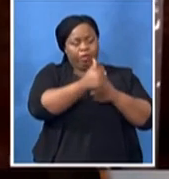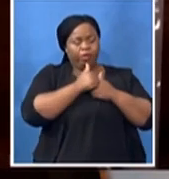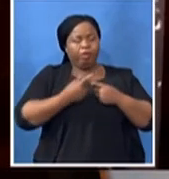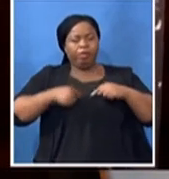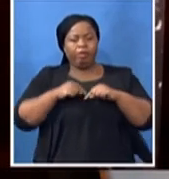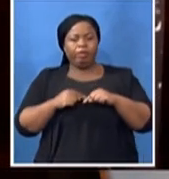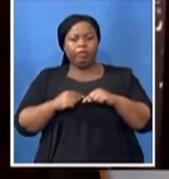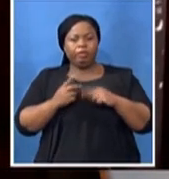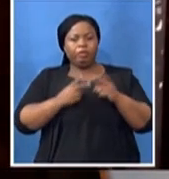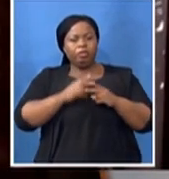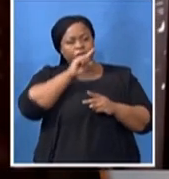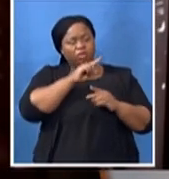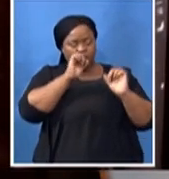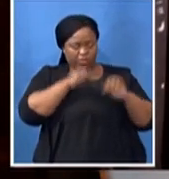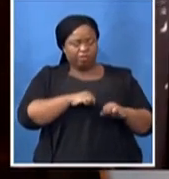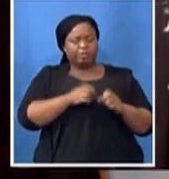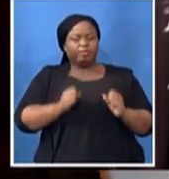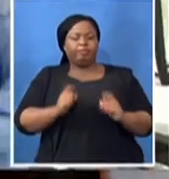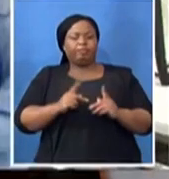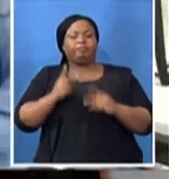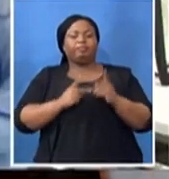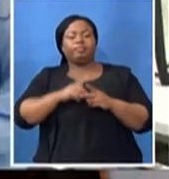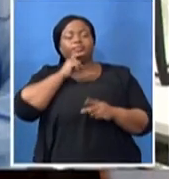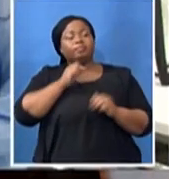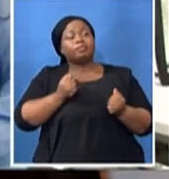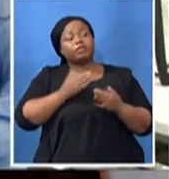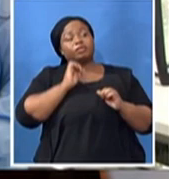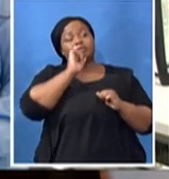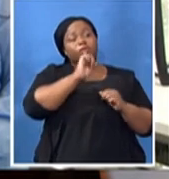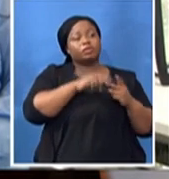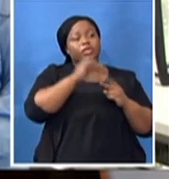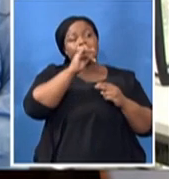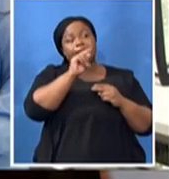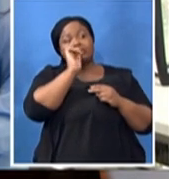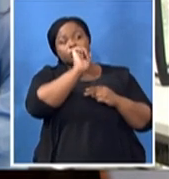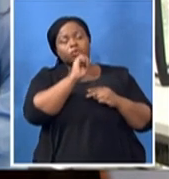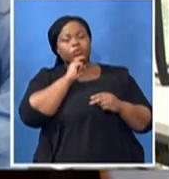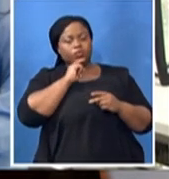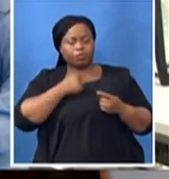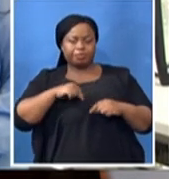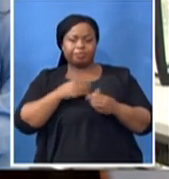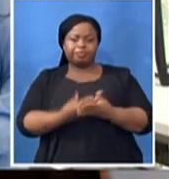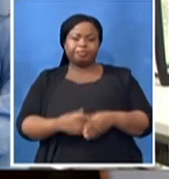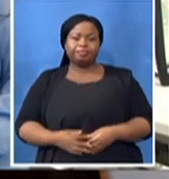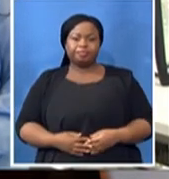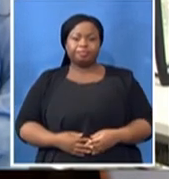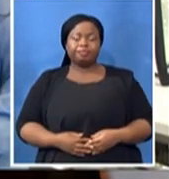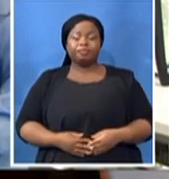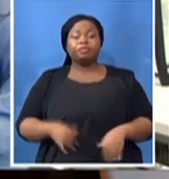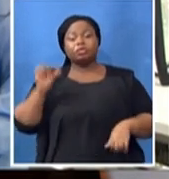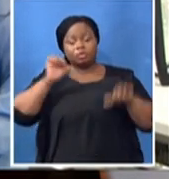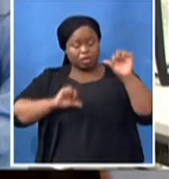opportunity to use their services and use the kits that they have. For scientists in both the private and public